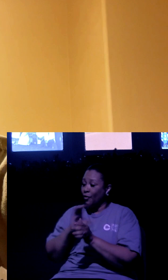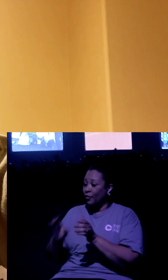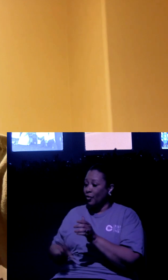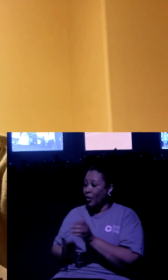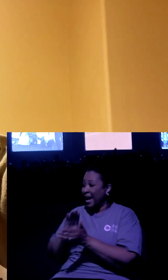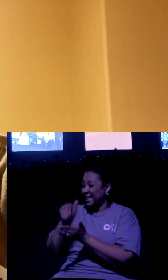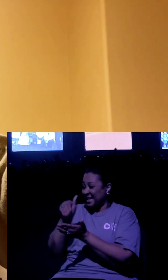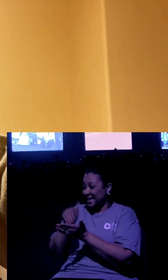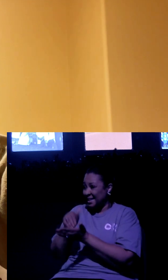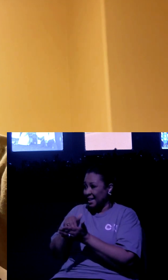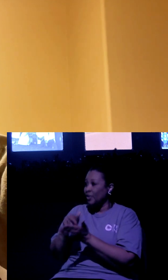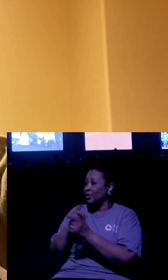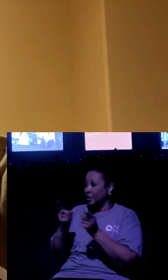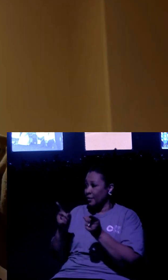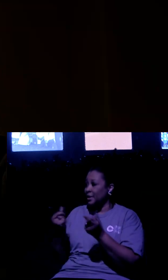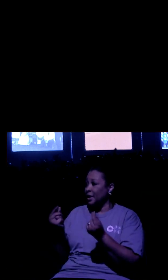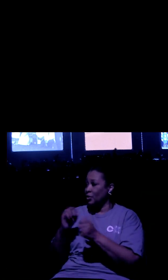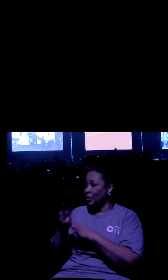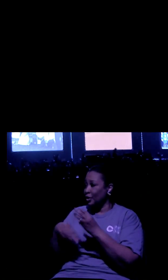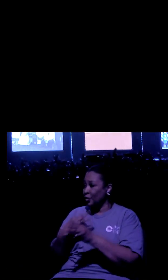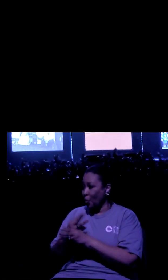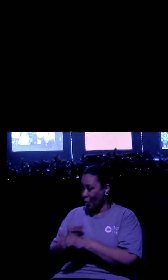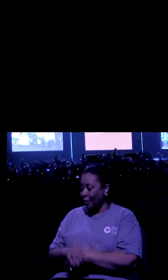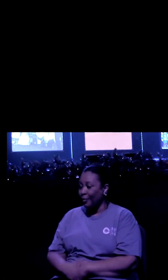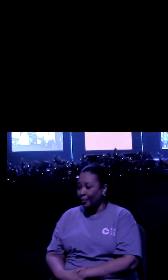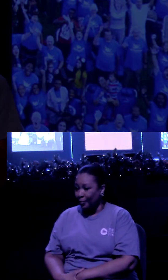Christ-centered difference maker can do in this world.